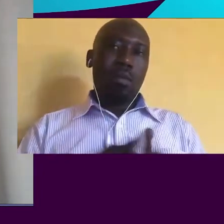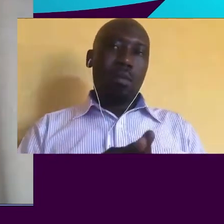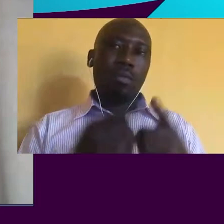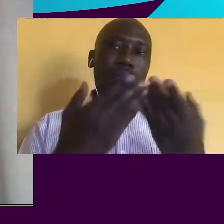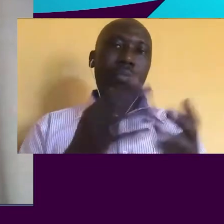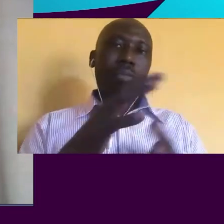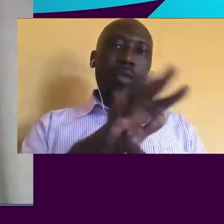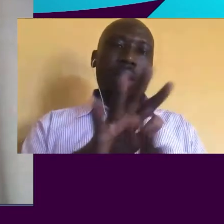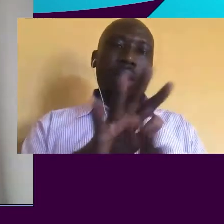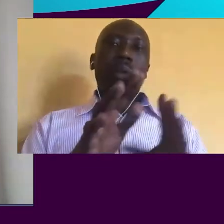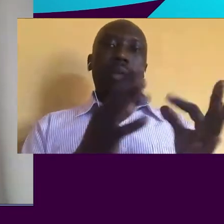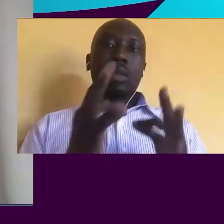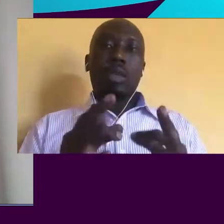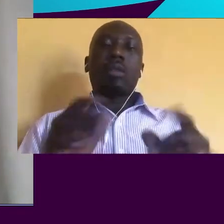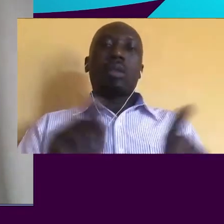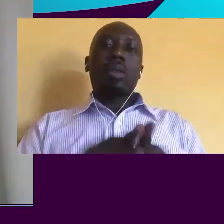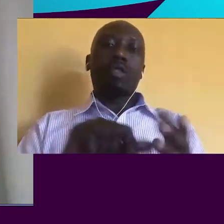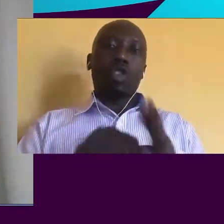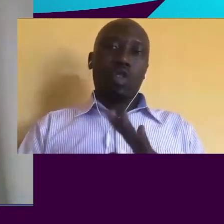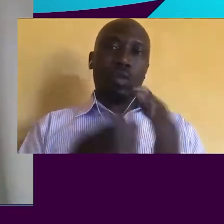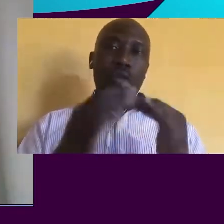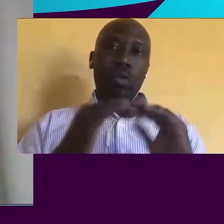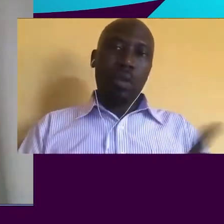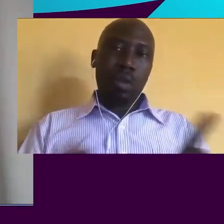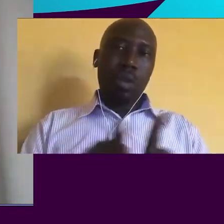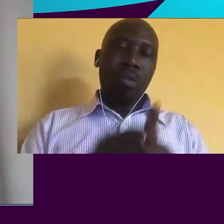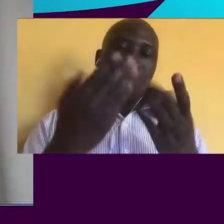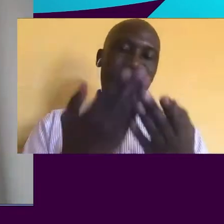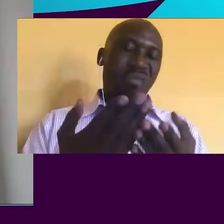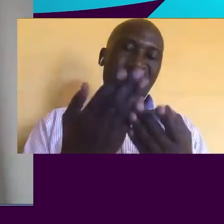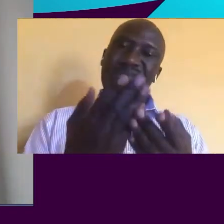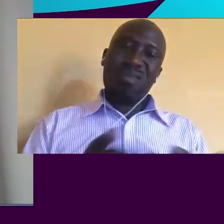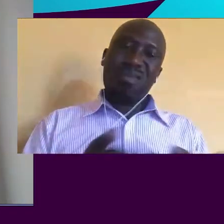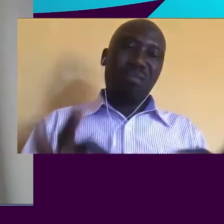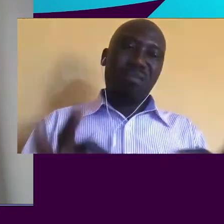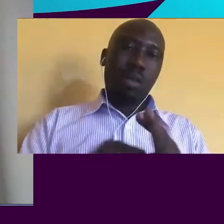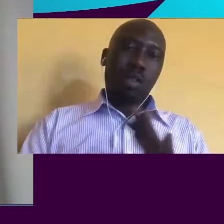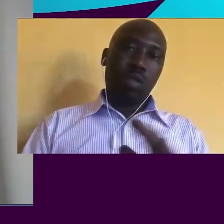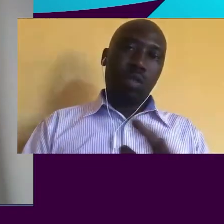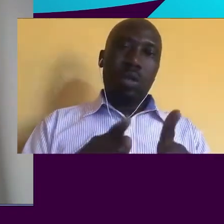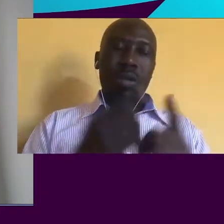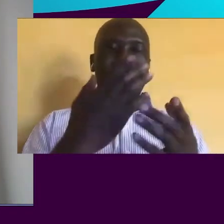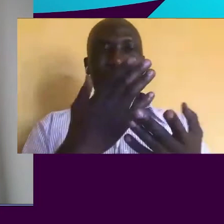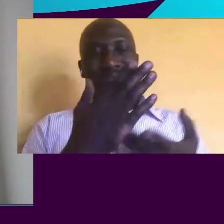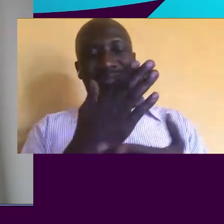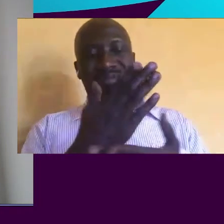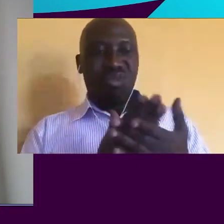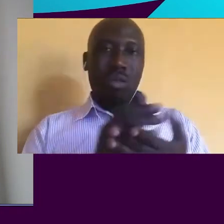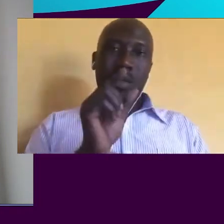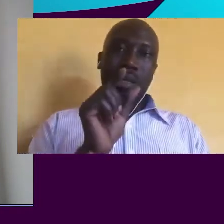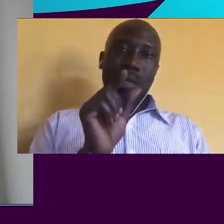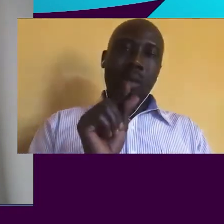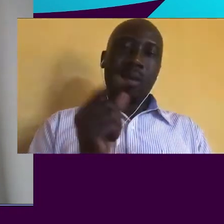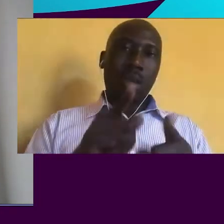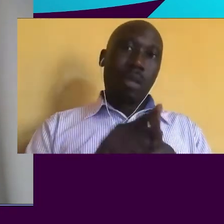that so that that wouldn't become an issue. It's such a really small thing, but actually it makes a really big difference.